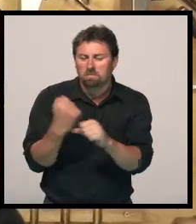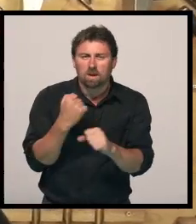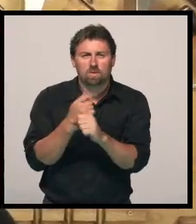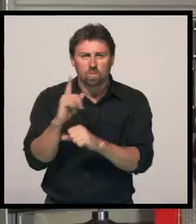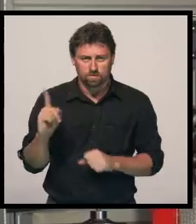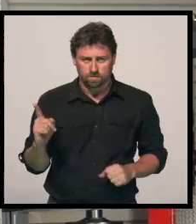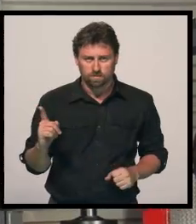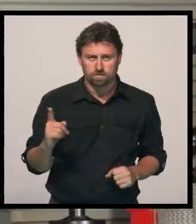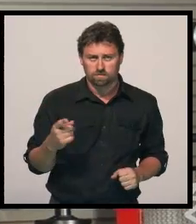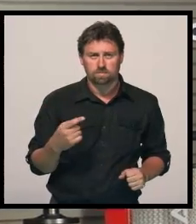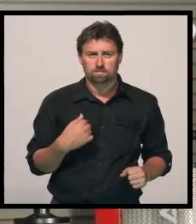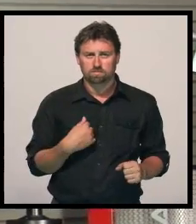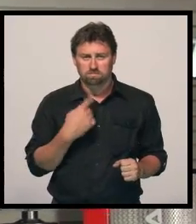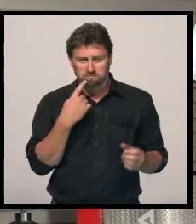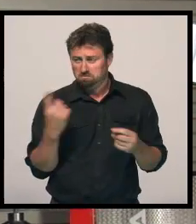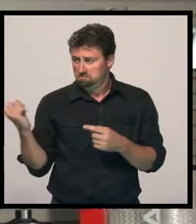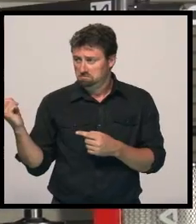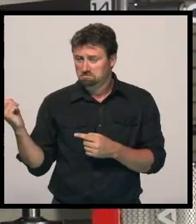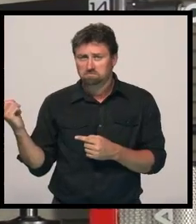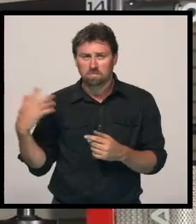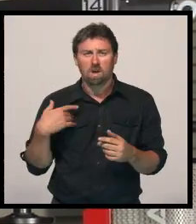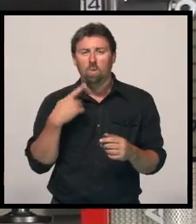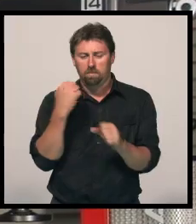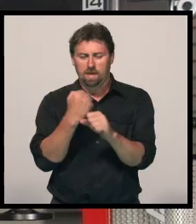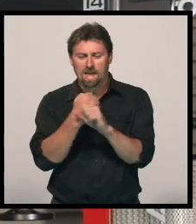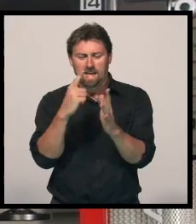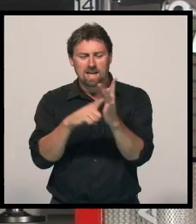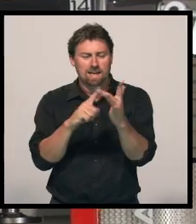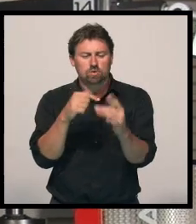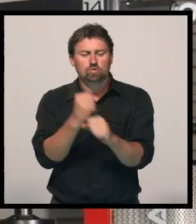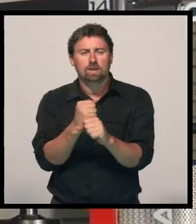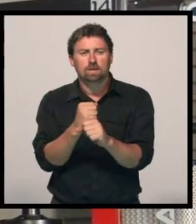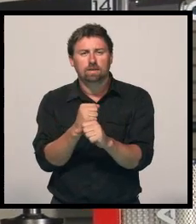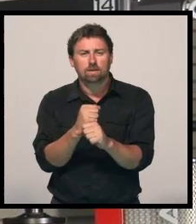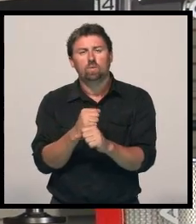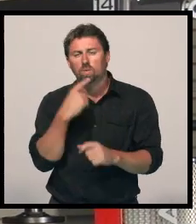all the measurements I need and make little jigs, which we'll cover later on,